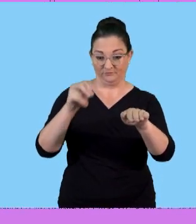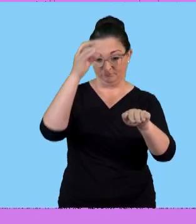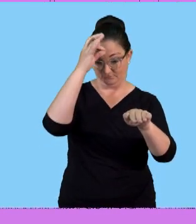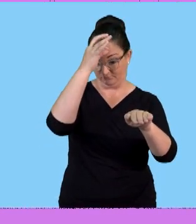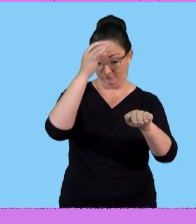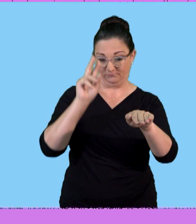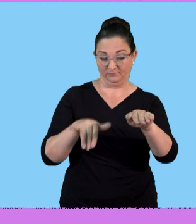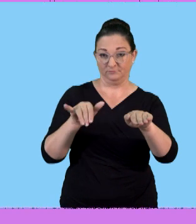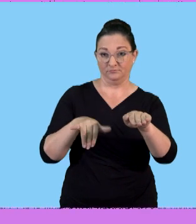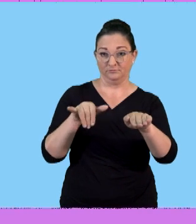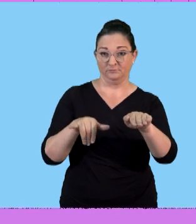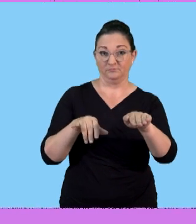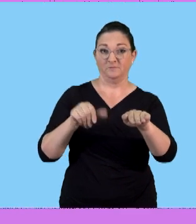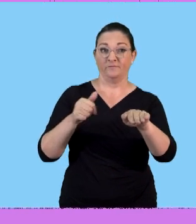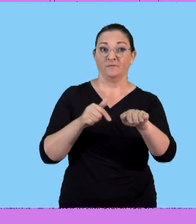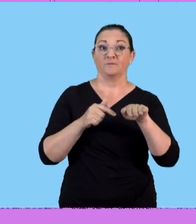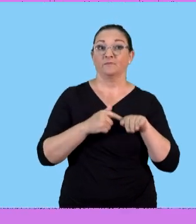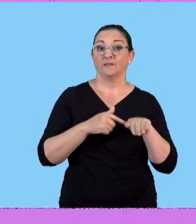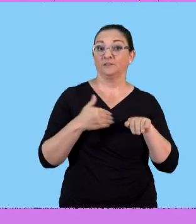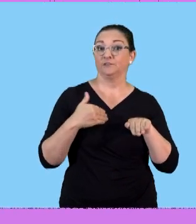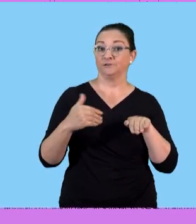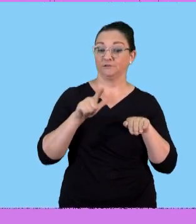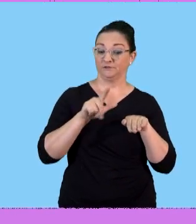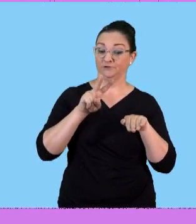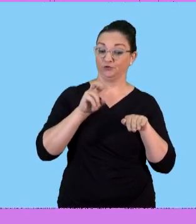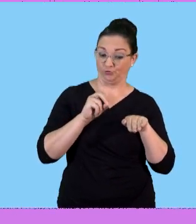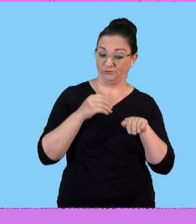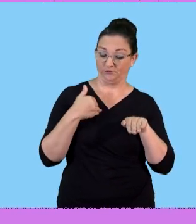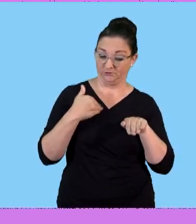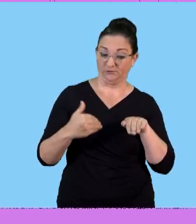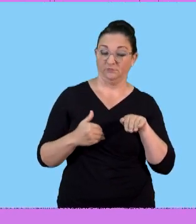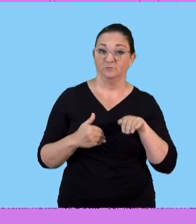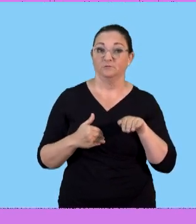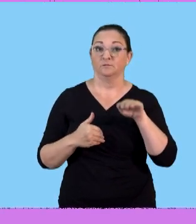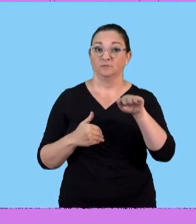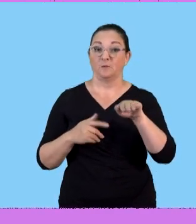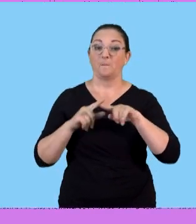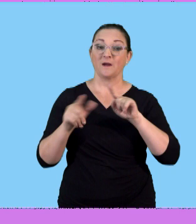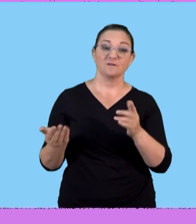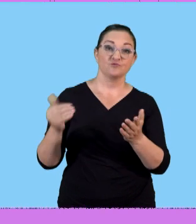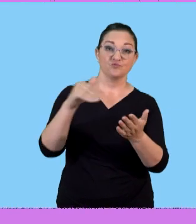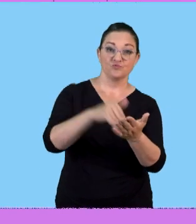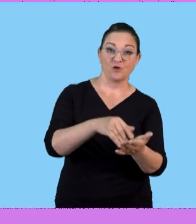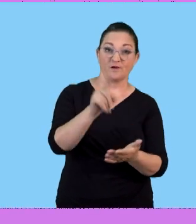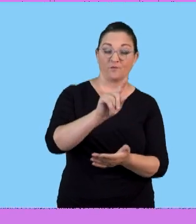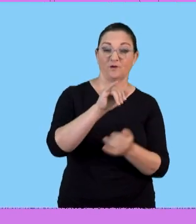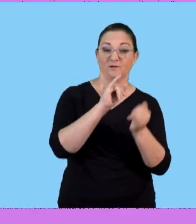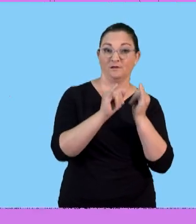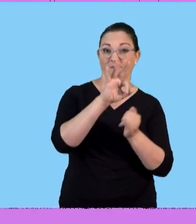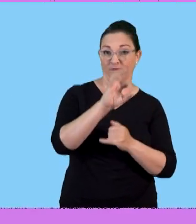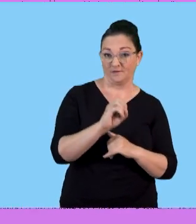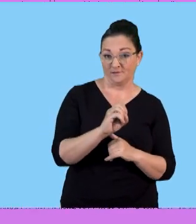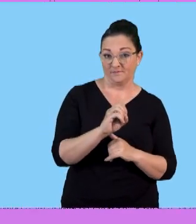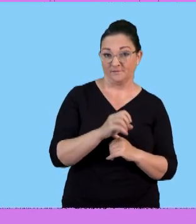bus departed so it left at 7:20. What else important? It arrived at